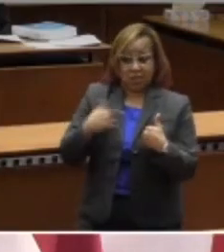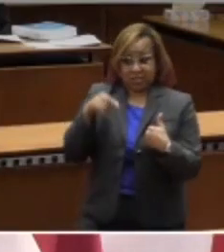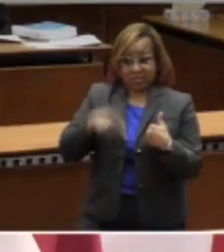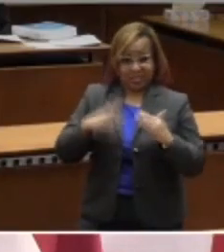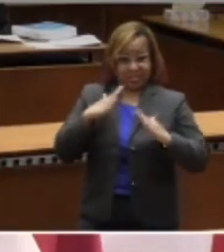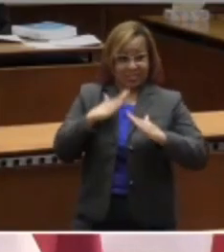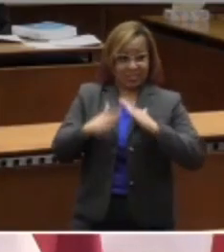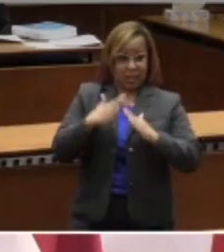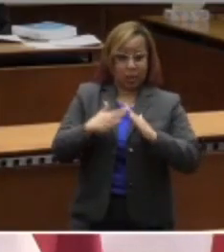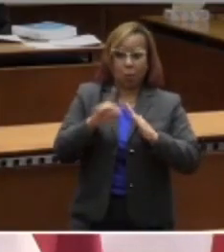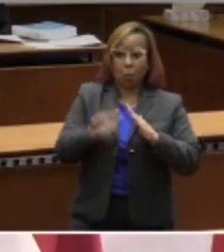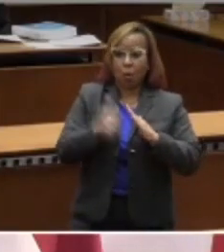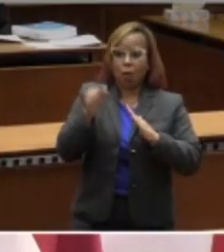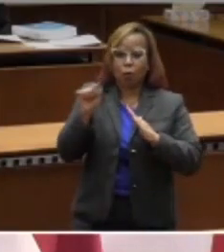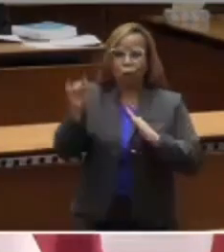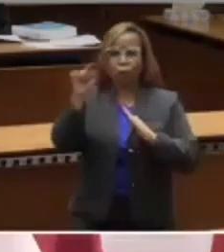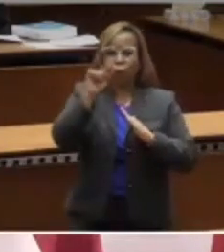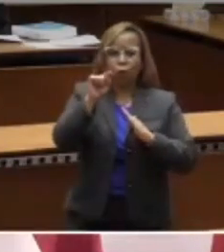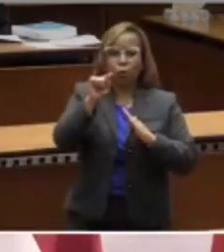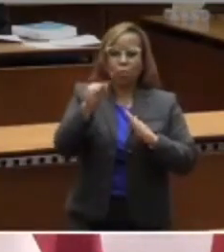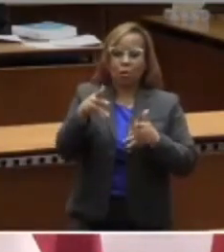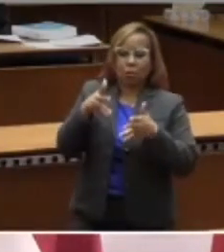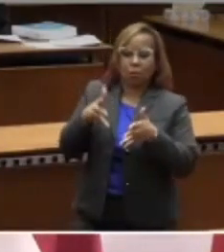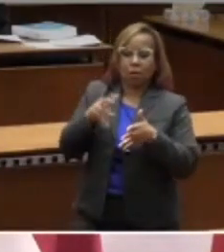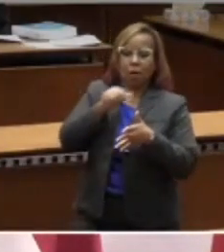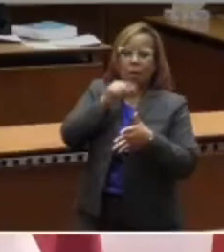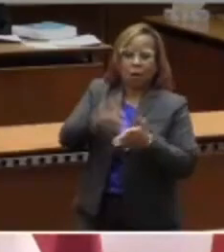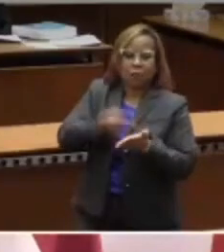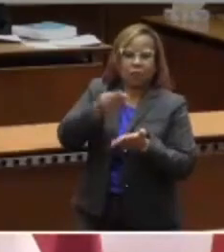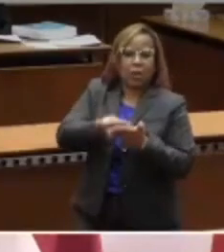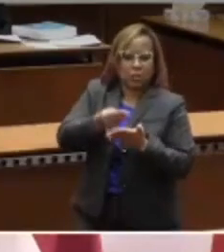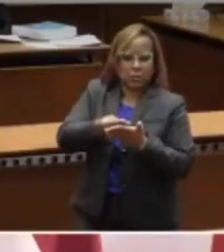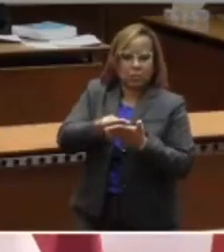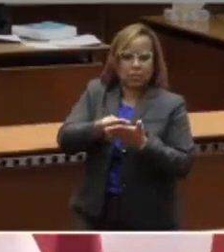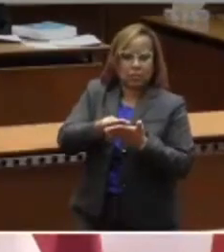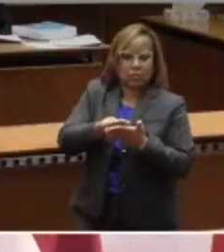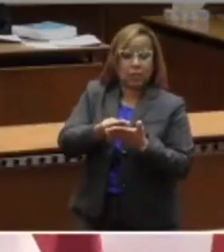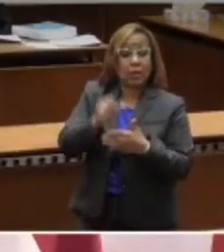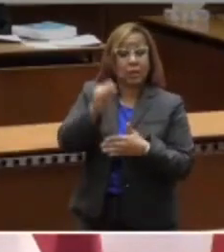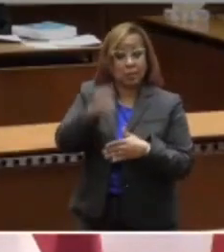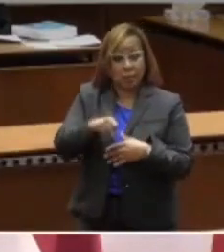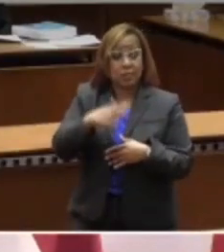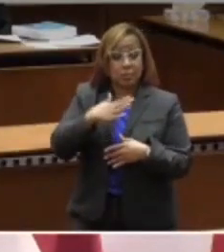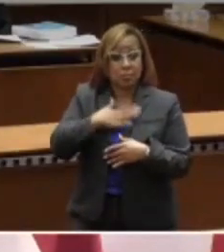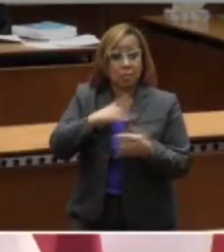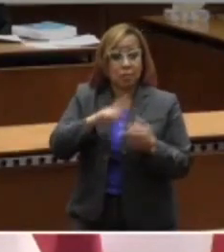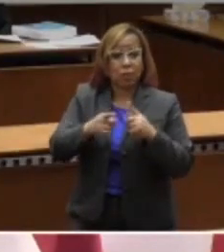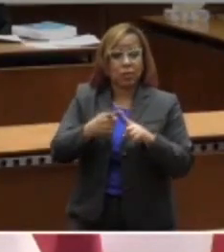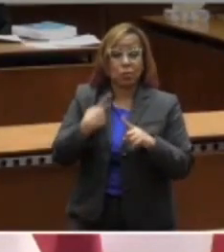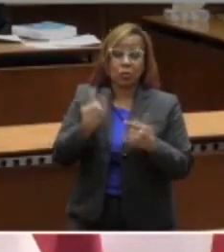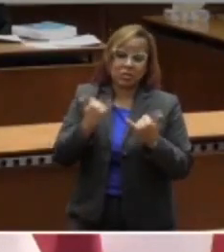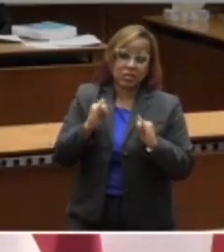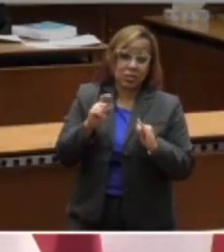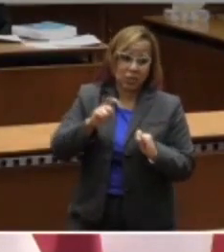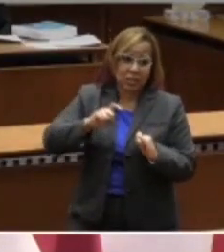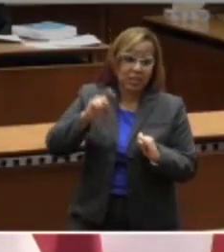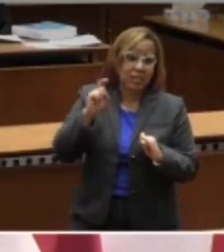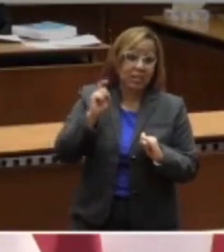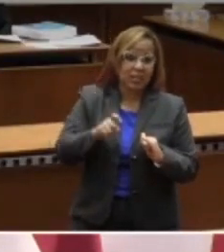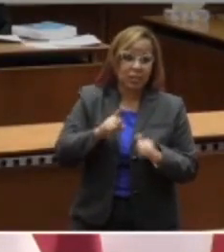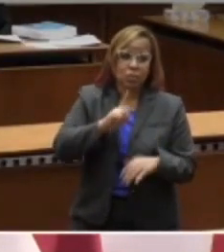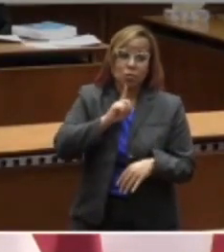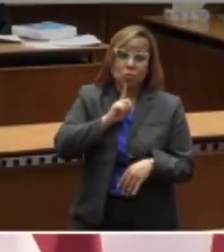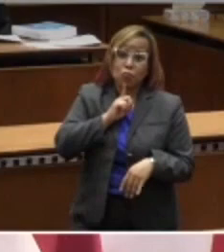city or any others unfunded mandates. And yes, my friends, we still need